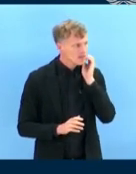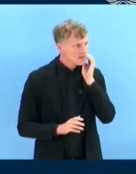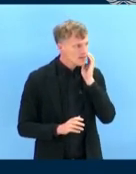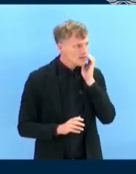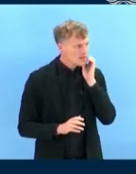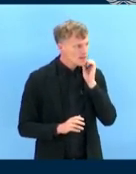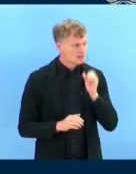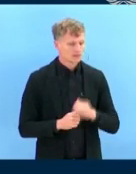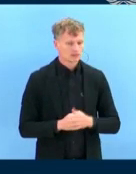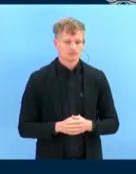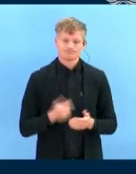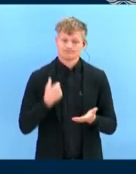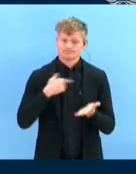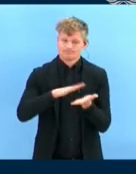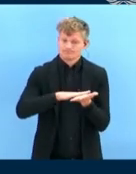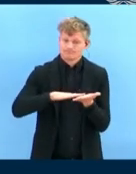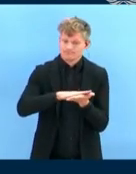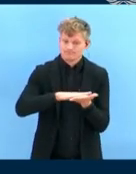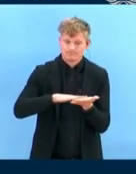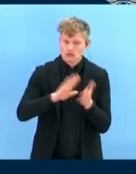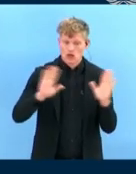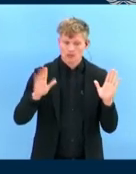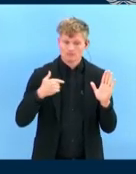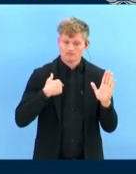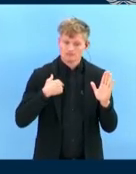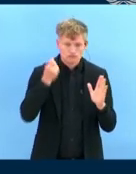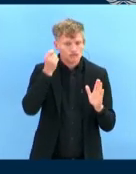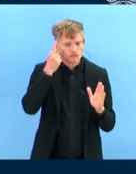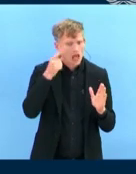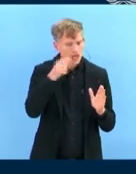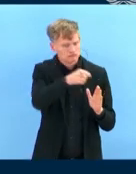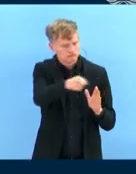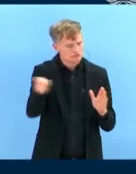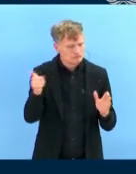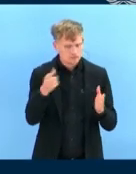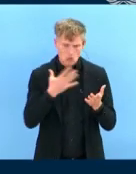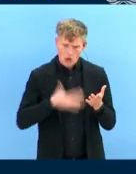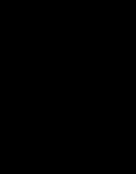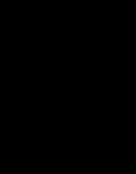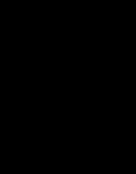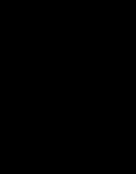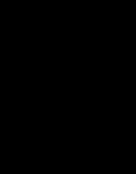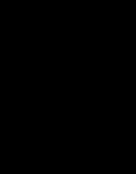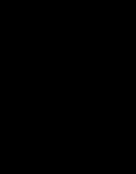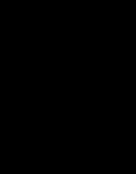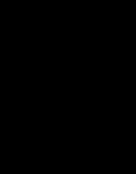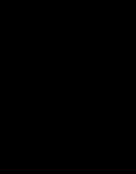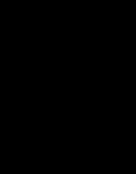Now, I'm very sorry. You know, I appreciate that people have views in the room, but